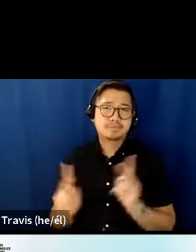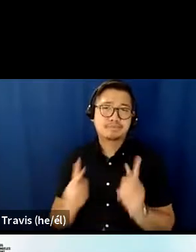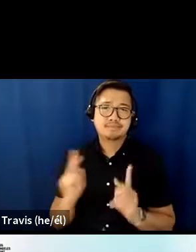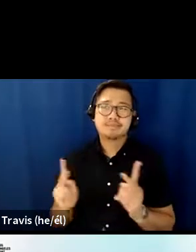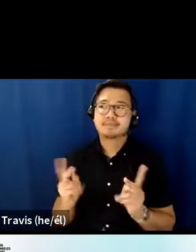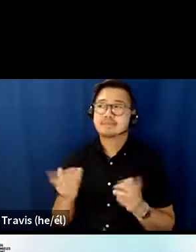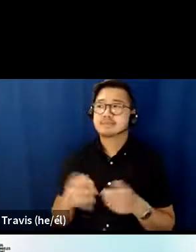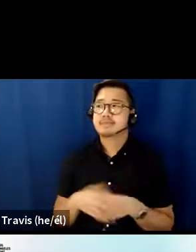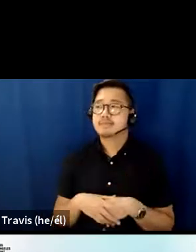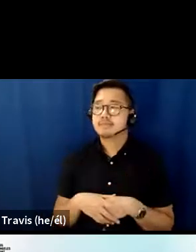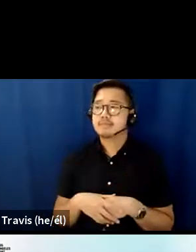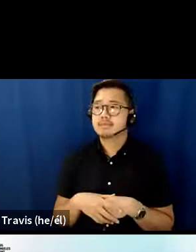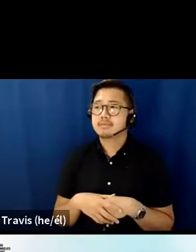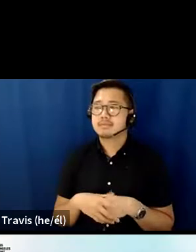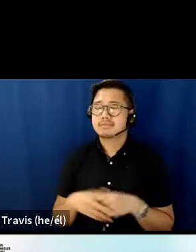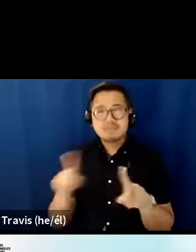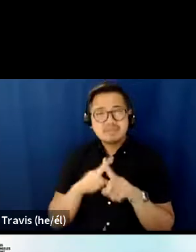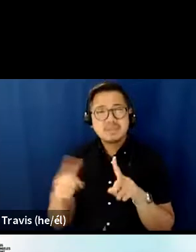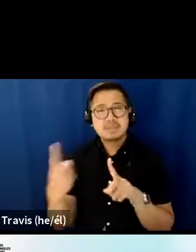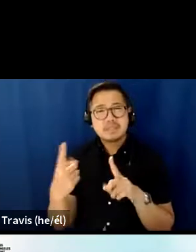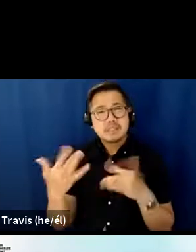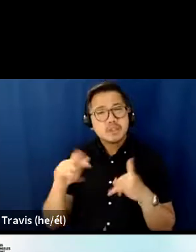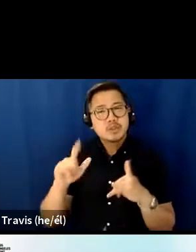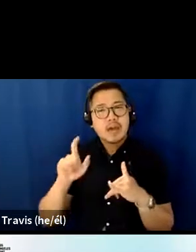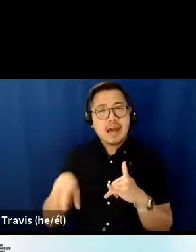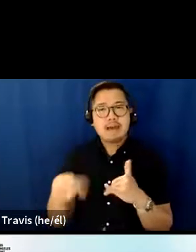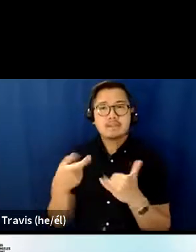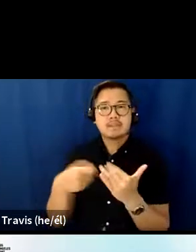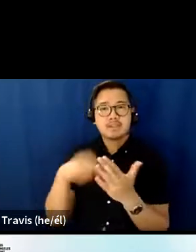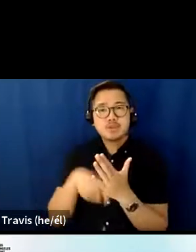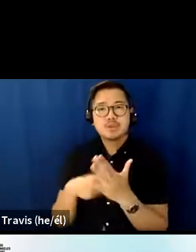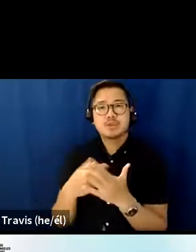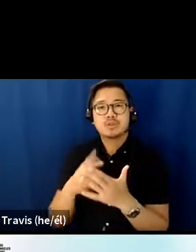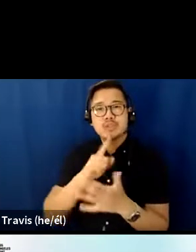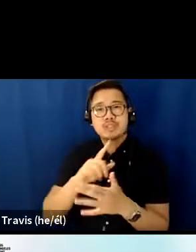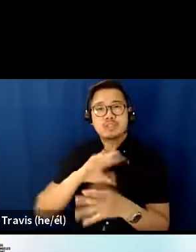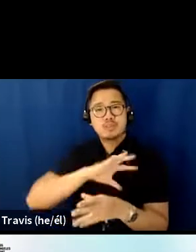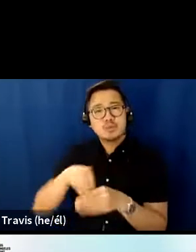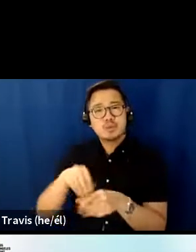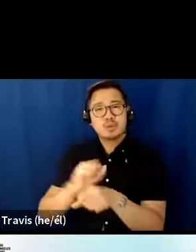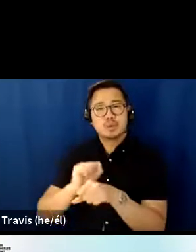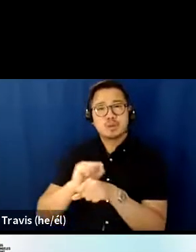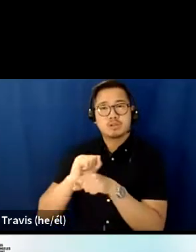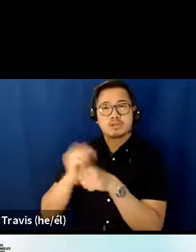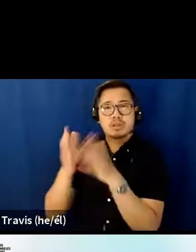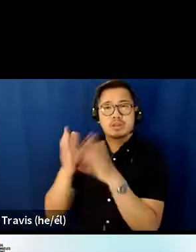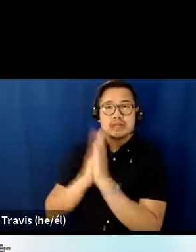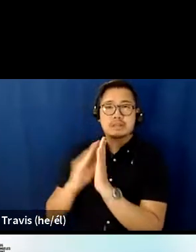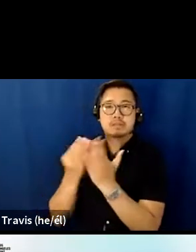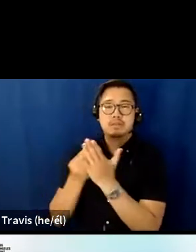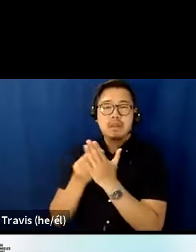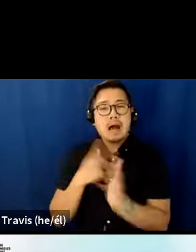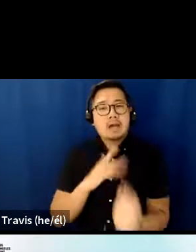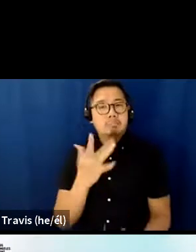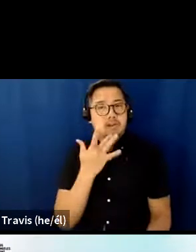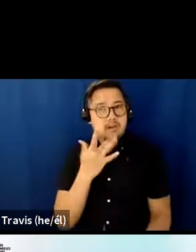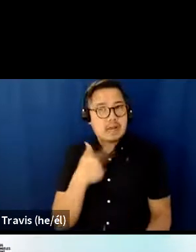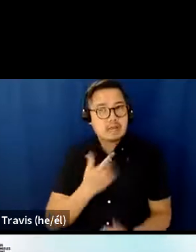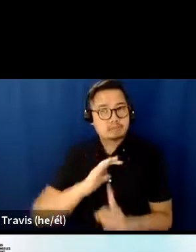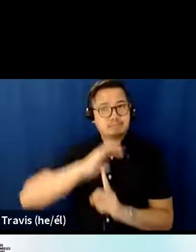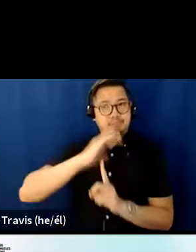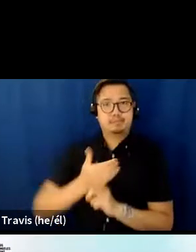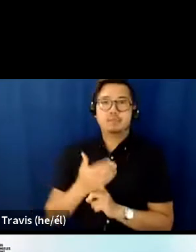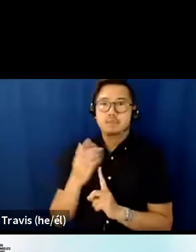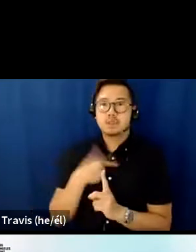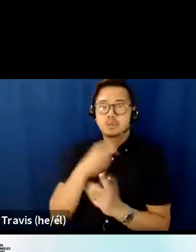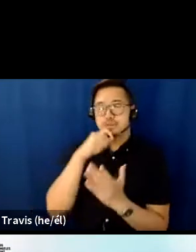someone still has to ask for the money. And I would much rather put myself in that position to get the